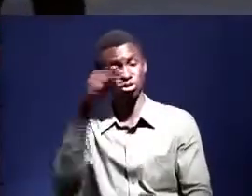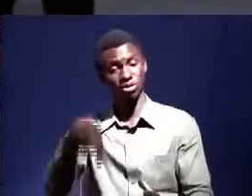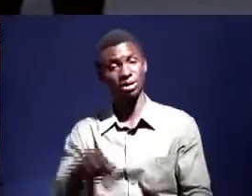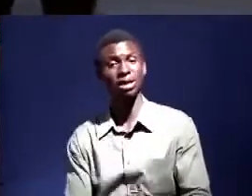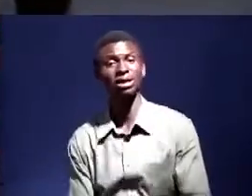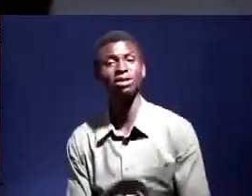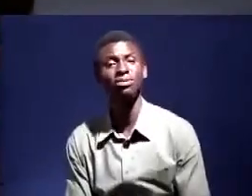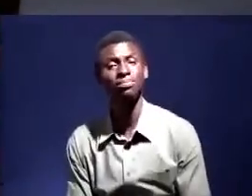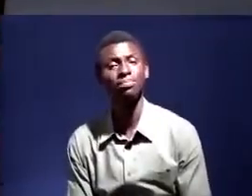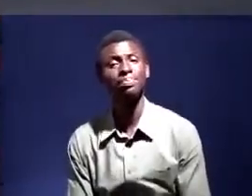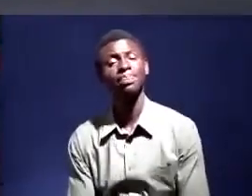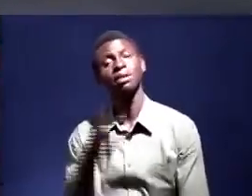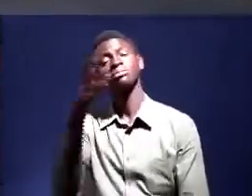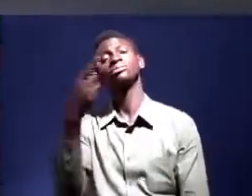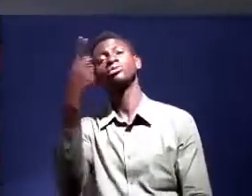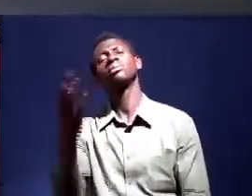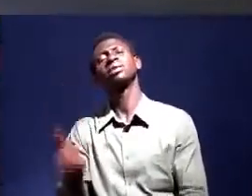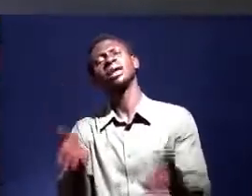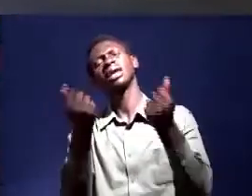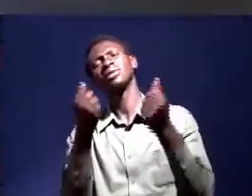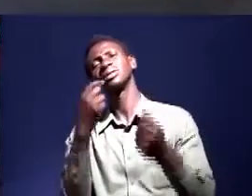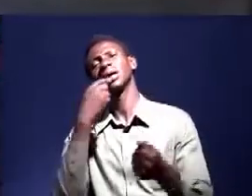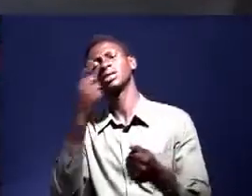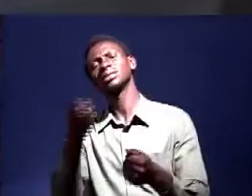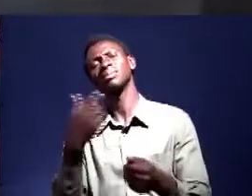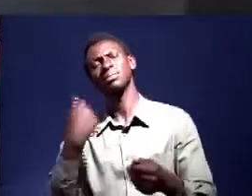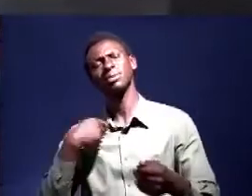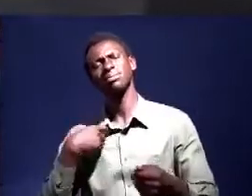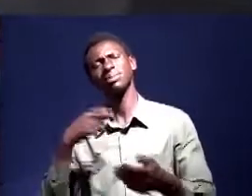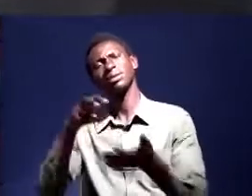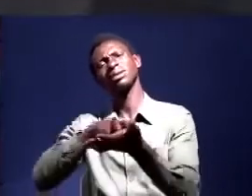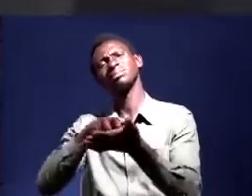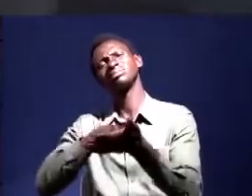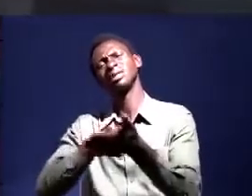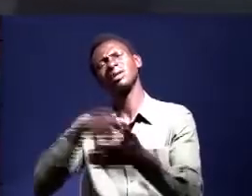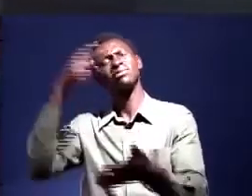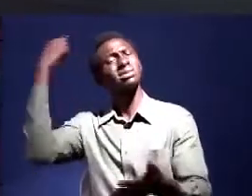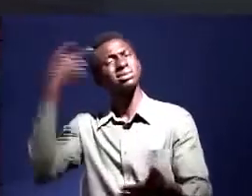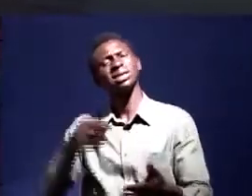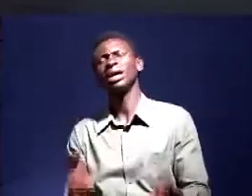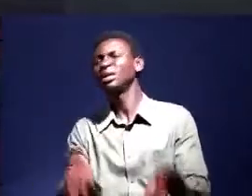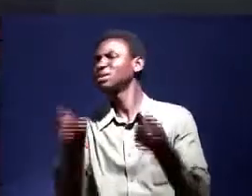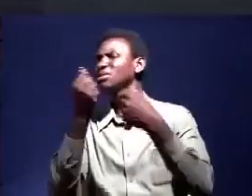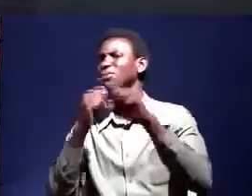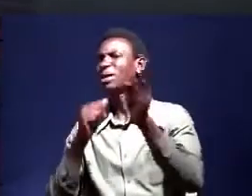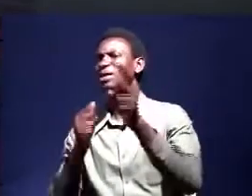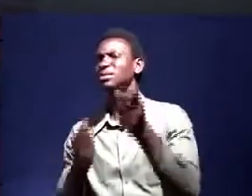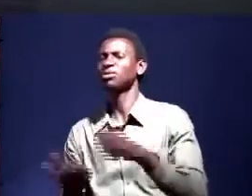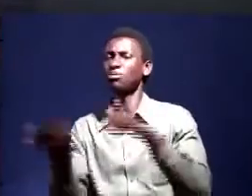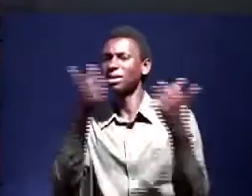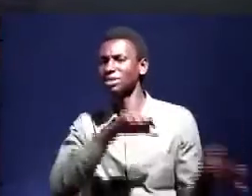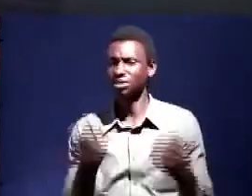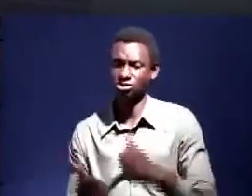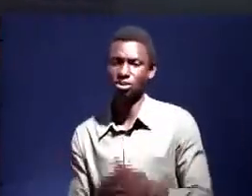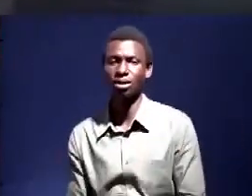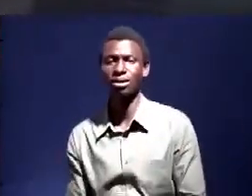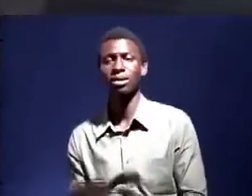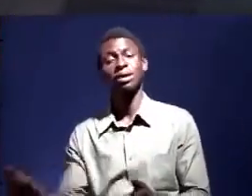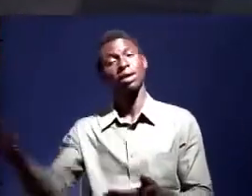anaweza kusema, "Mimi ni mdhaifu sana, siwezi kubatizwa." Come to Jesus. Hebu mjie Yesu. Claim the gift of his Spirit.